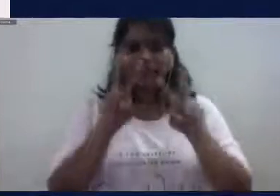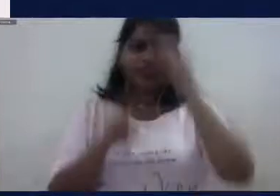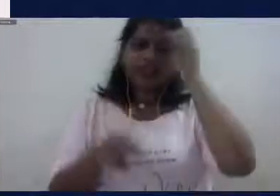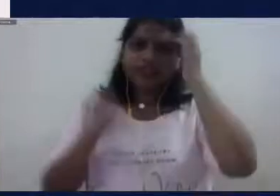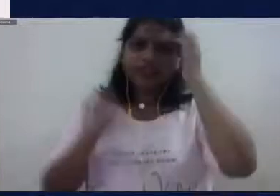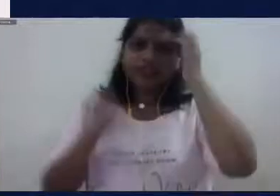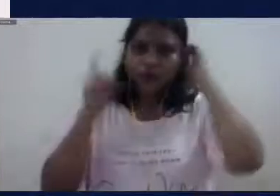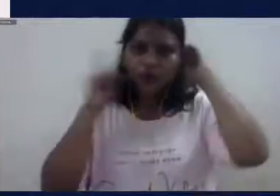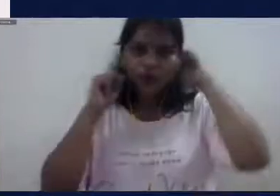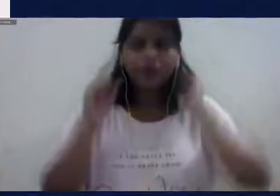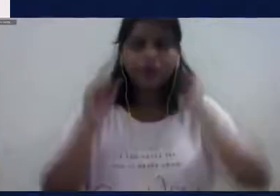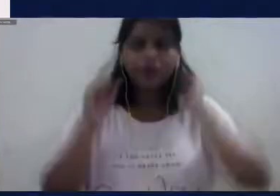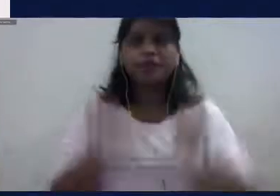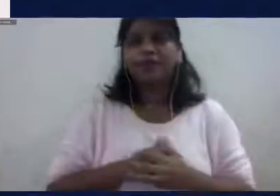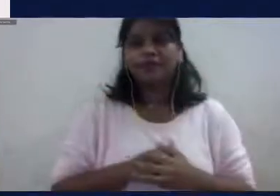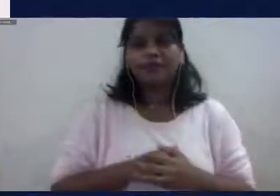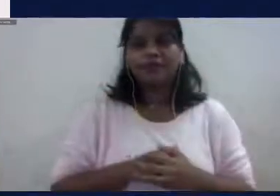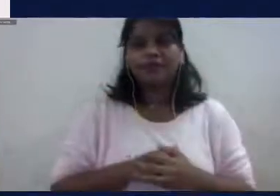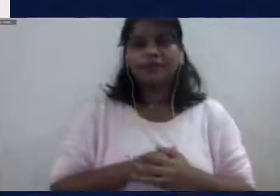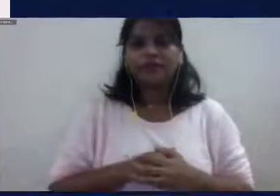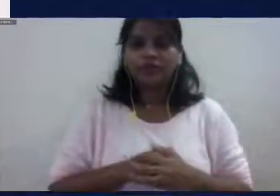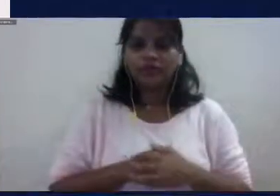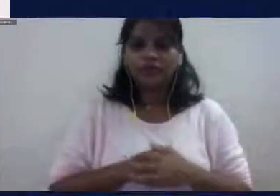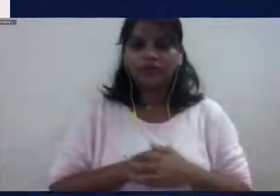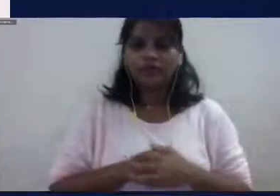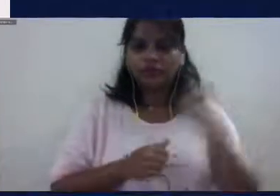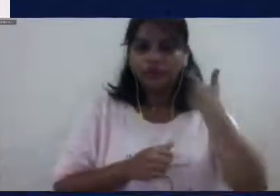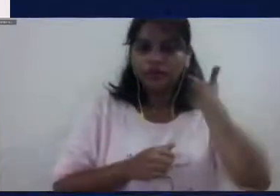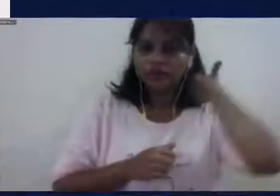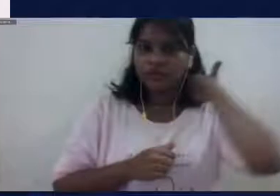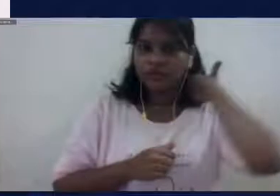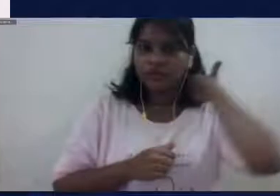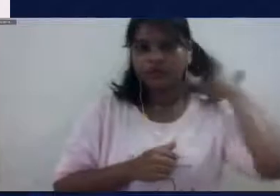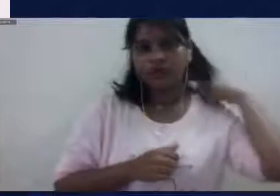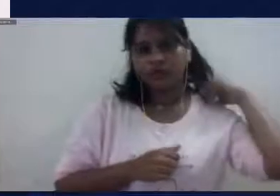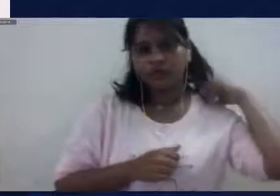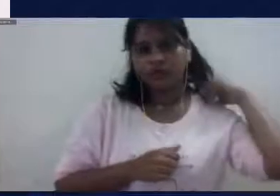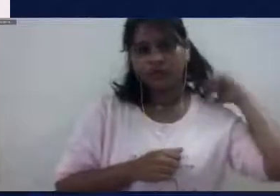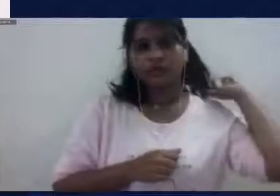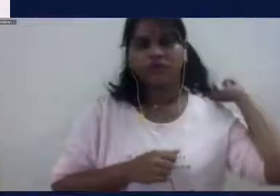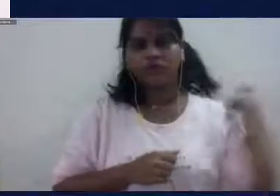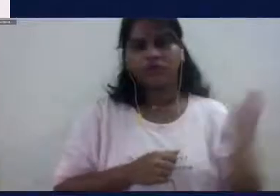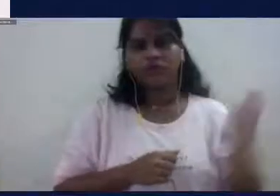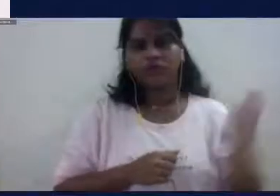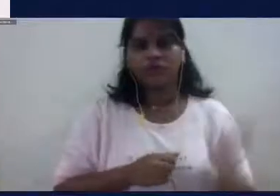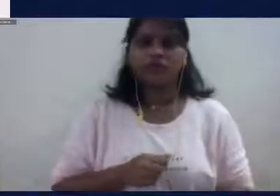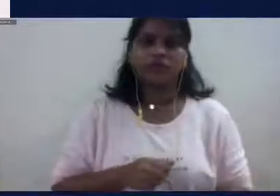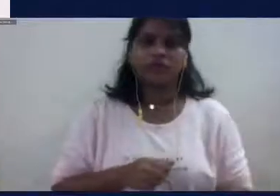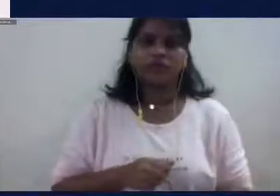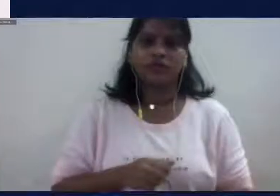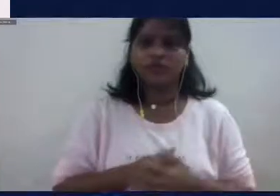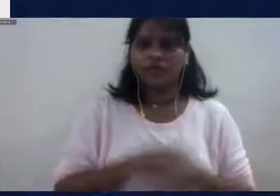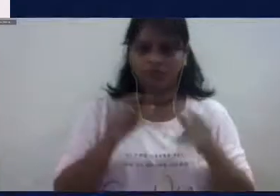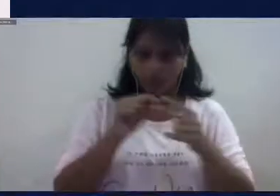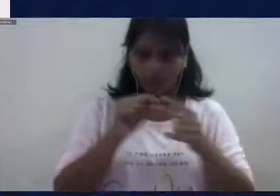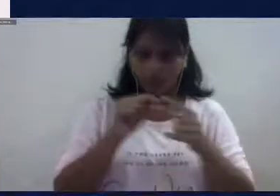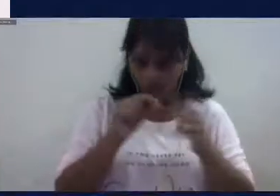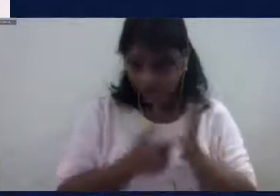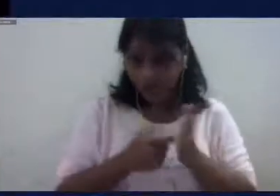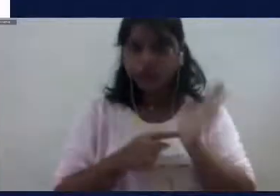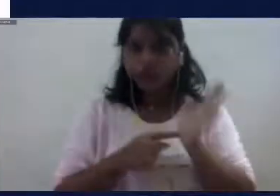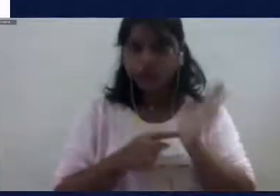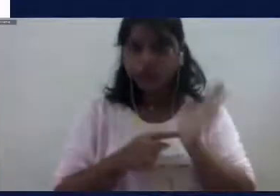hear me? Yes, we can. And we also see your notes if you want to put it on a presentation mode. Yeah, I'm